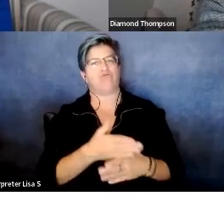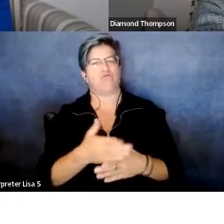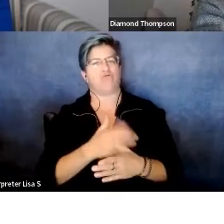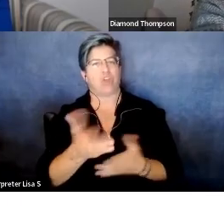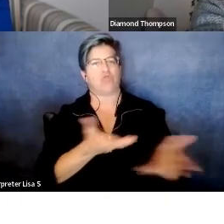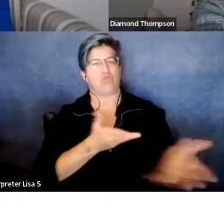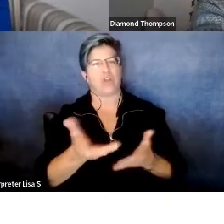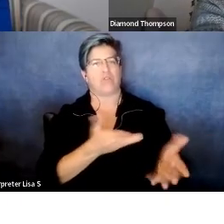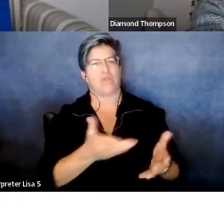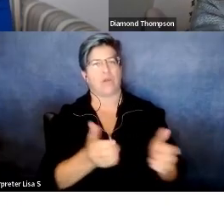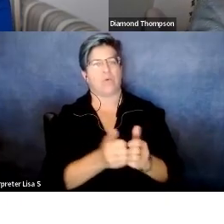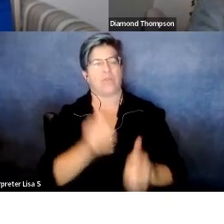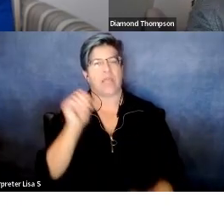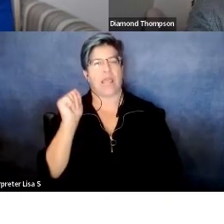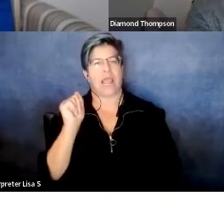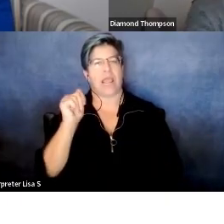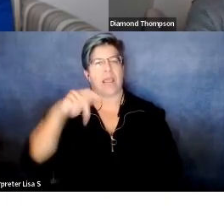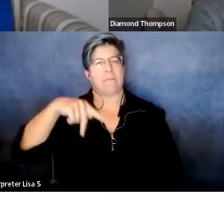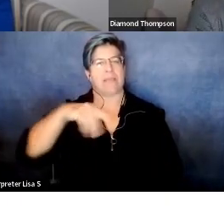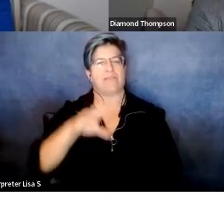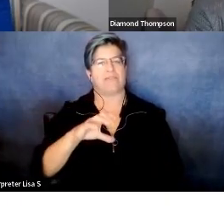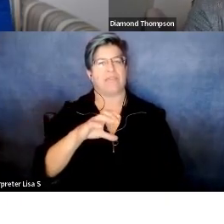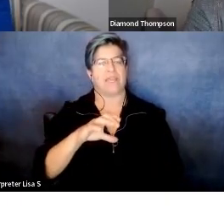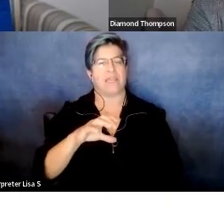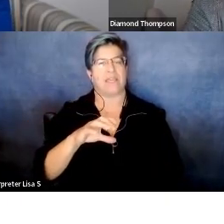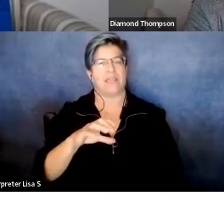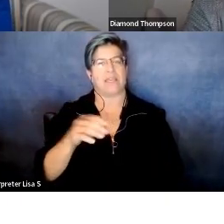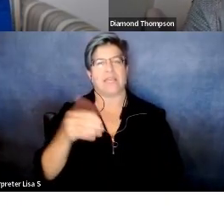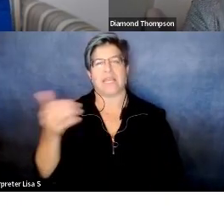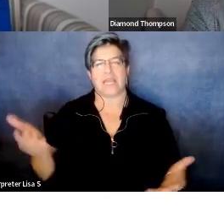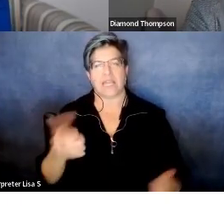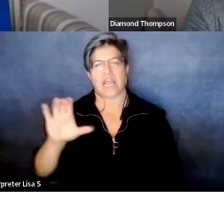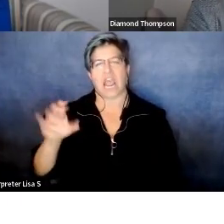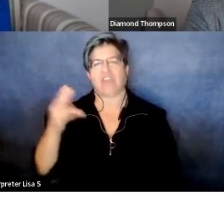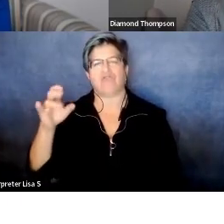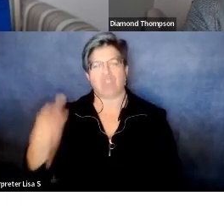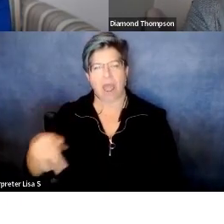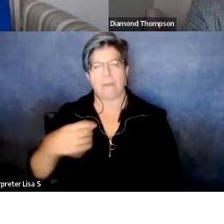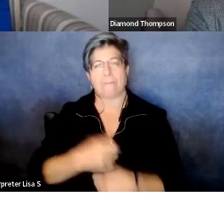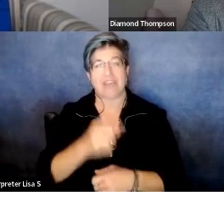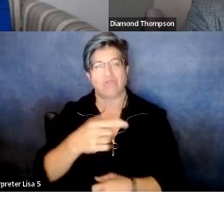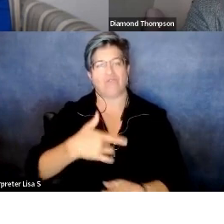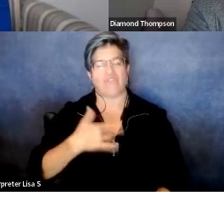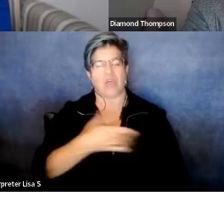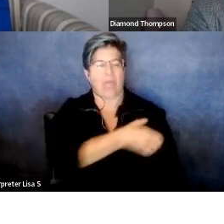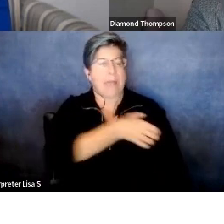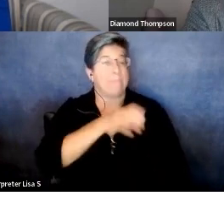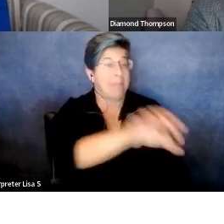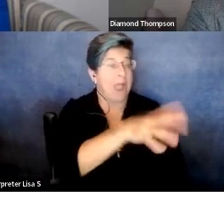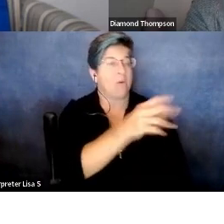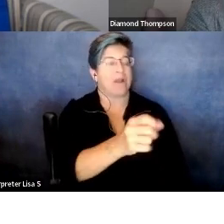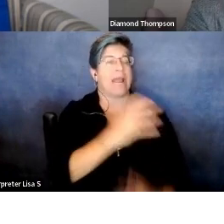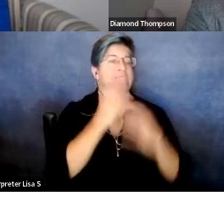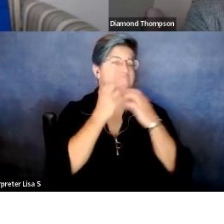CHOP really made you feel empowered and cared for. And so thank you for that. Mhm.